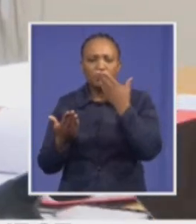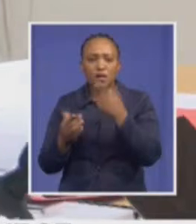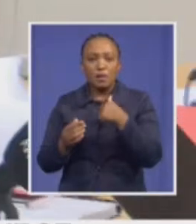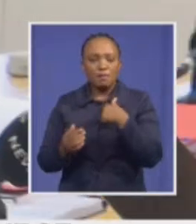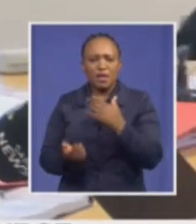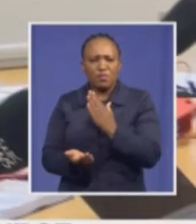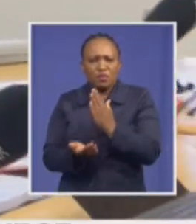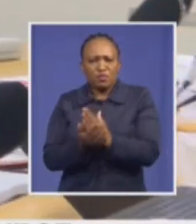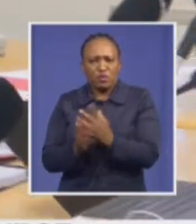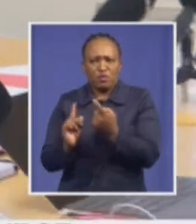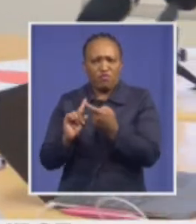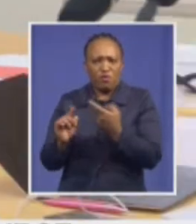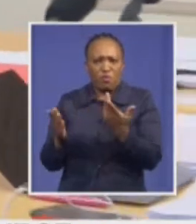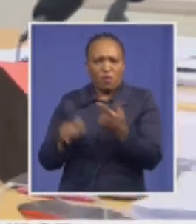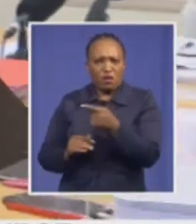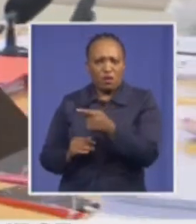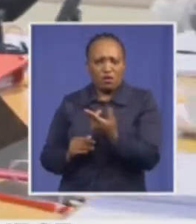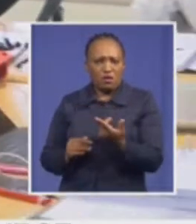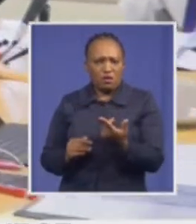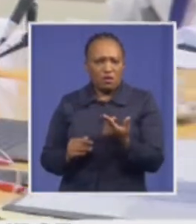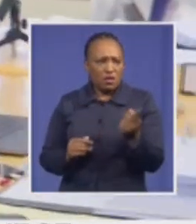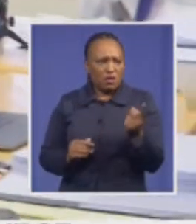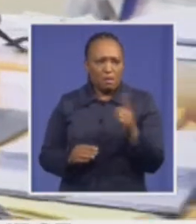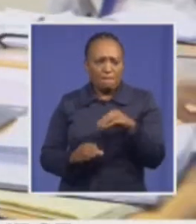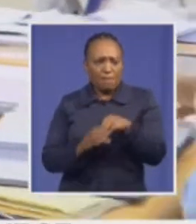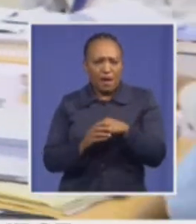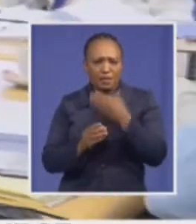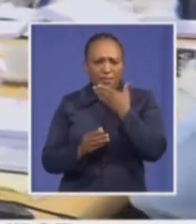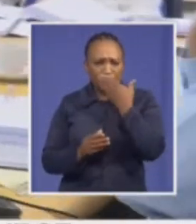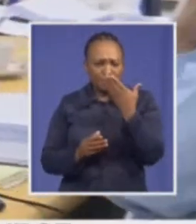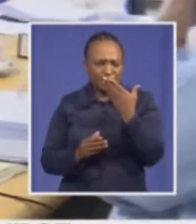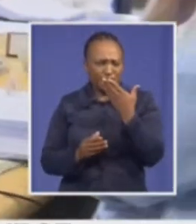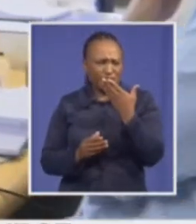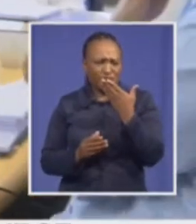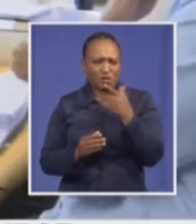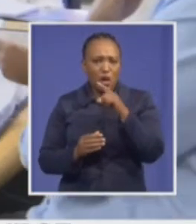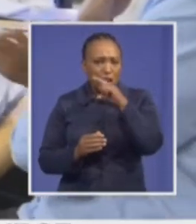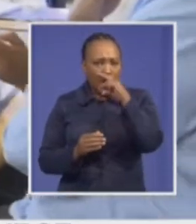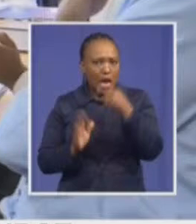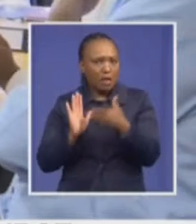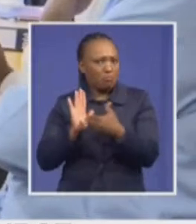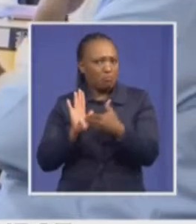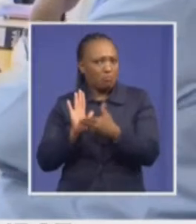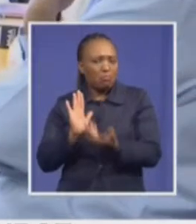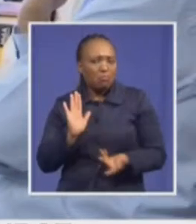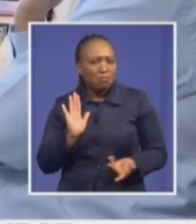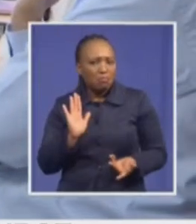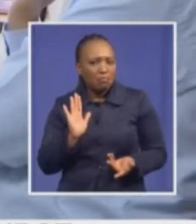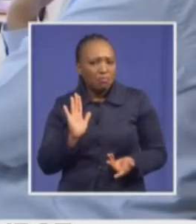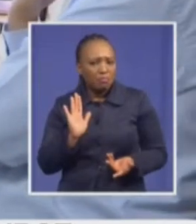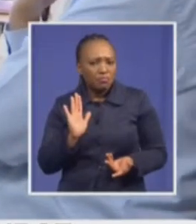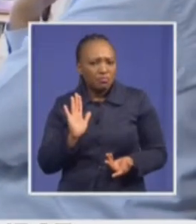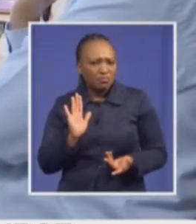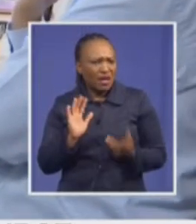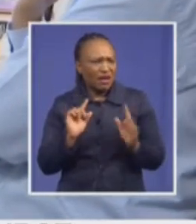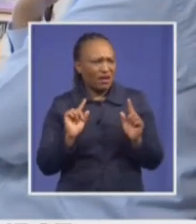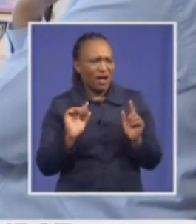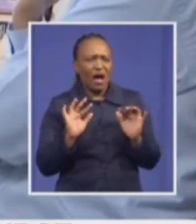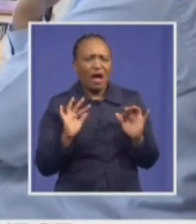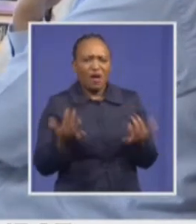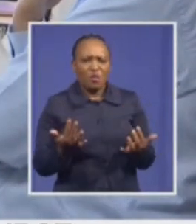Her name is right there. I saw it, yes. Yeah, her name is right there, so how can it be? I have no objection. But if her name is... Her name features,